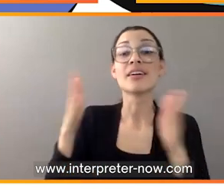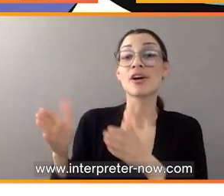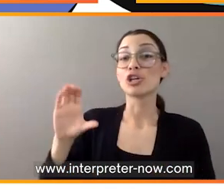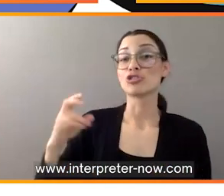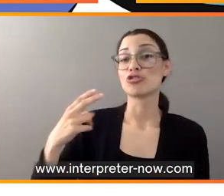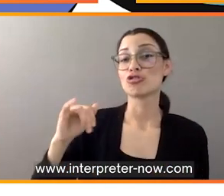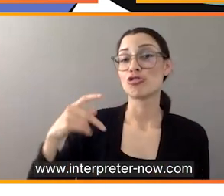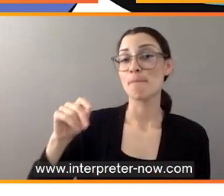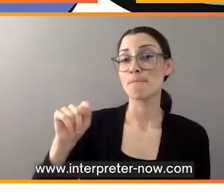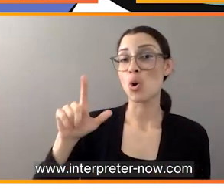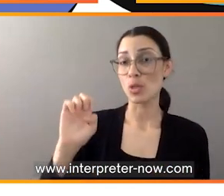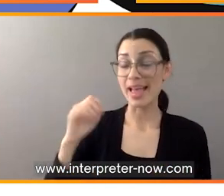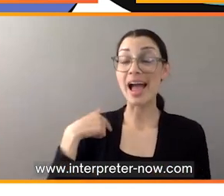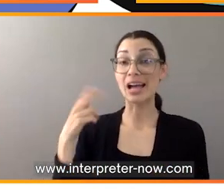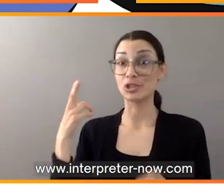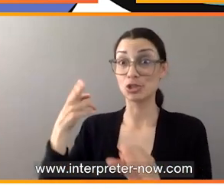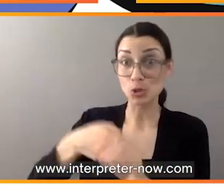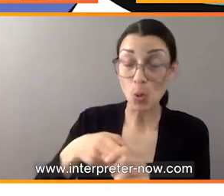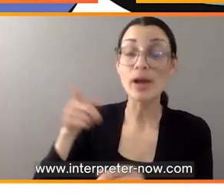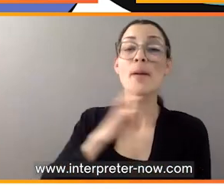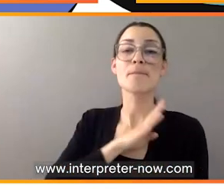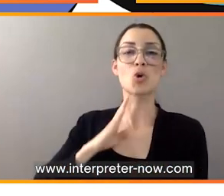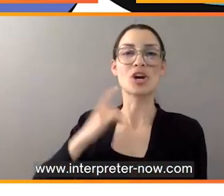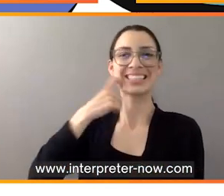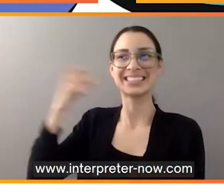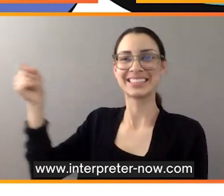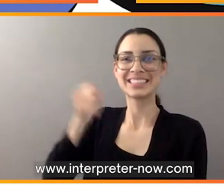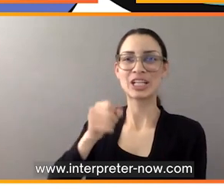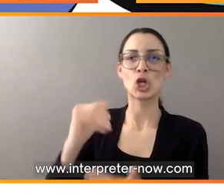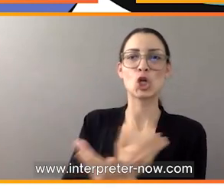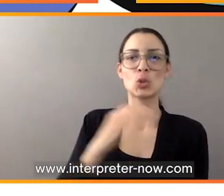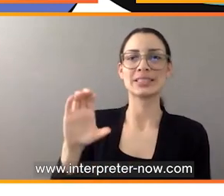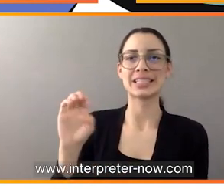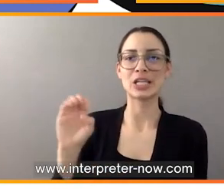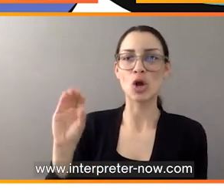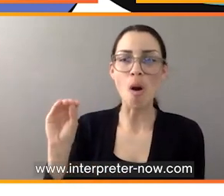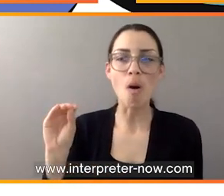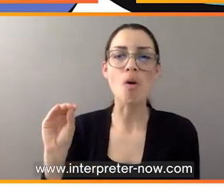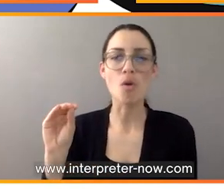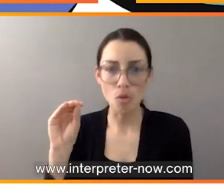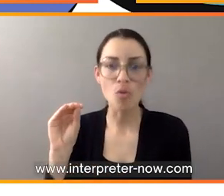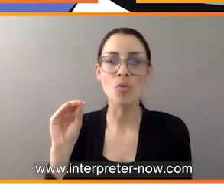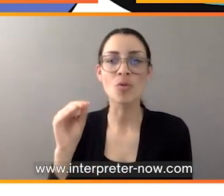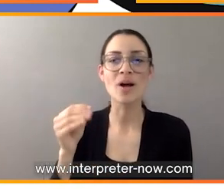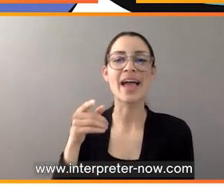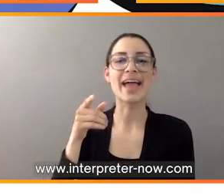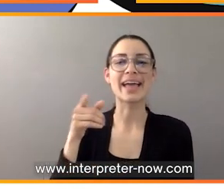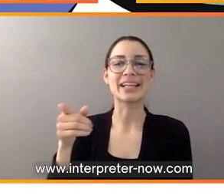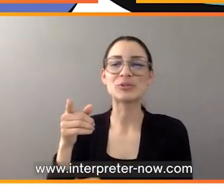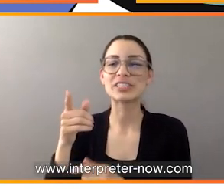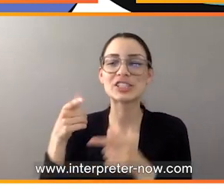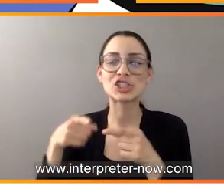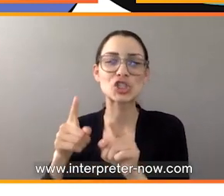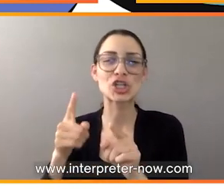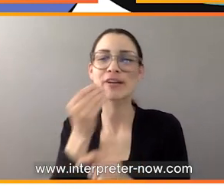Chipotle. I joined at the time when the board brought in a new CEO, and it was post this food safety crisis.